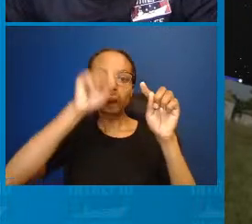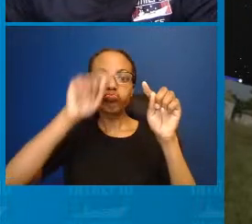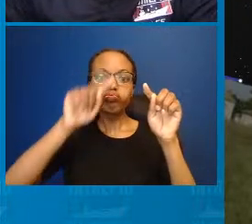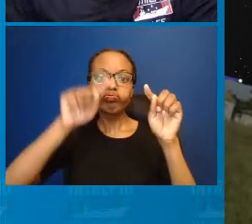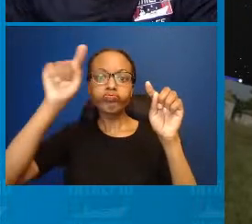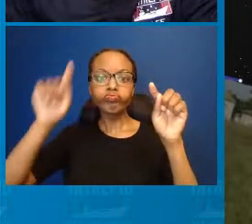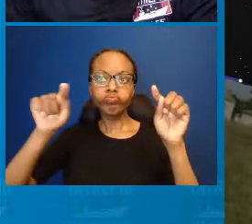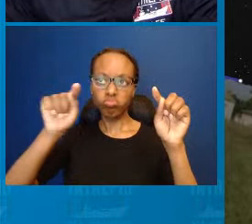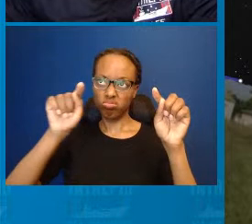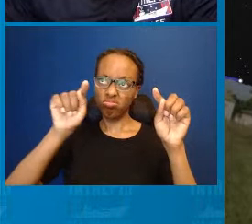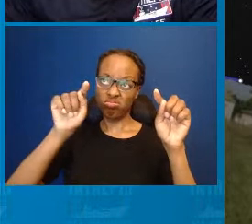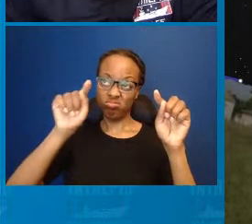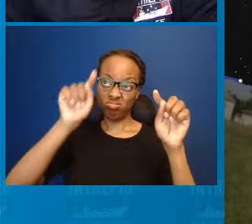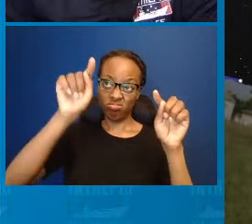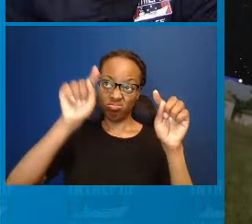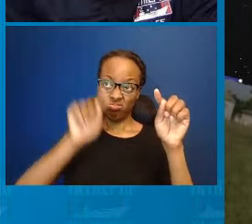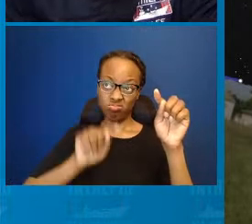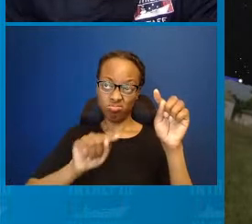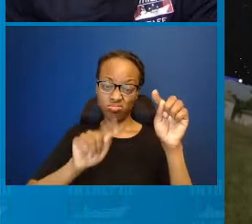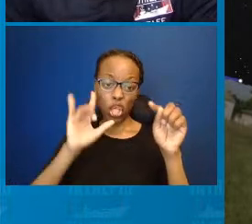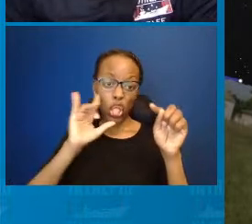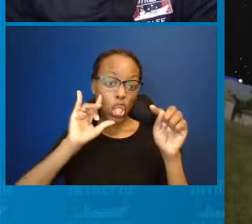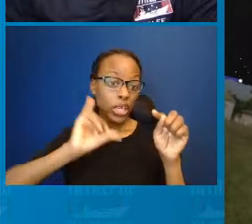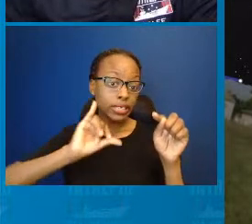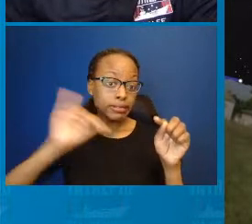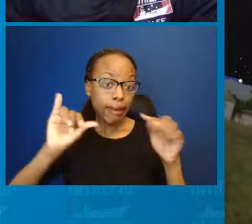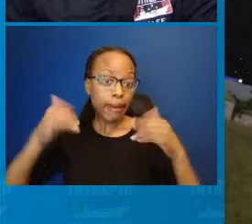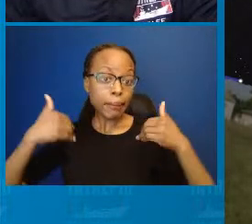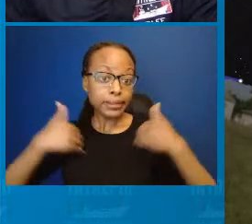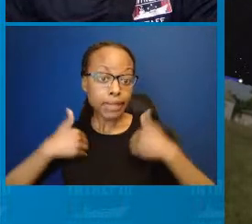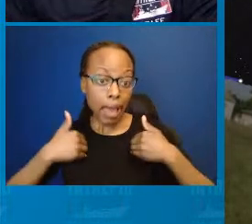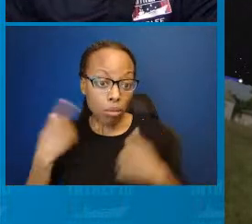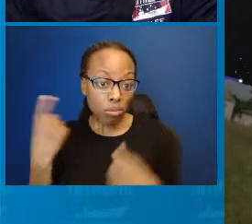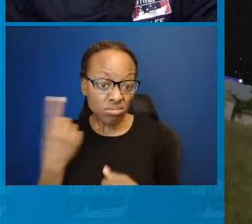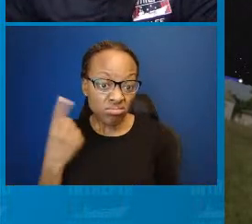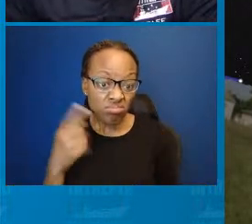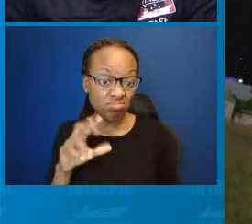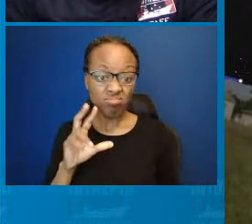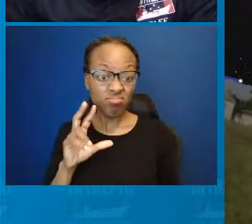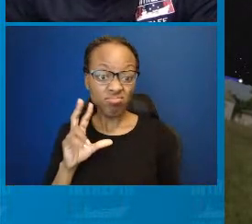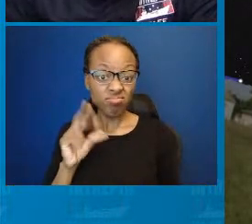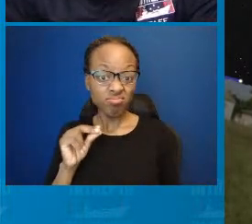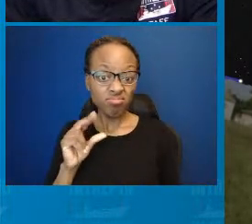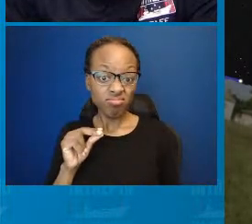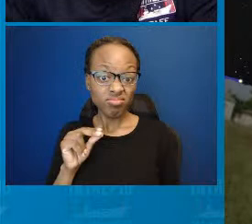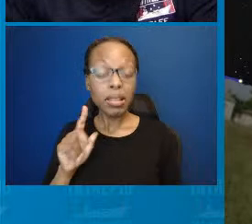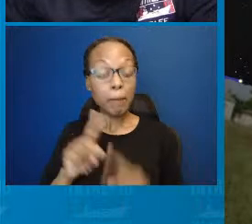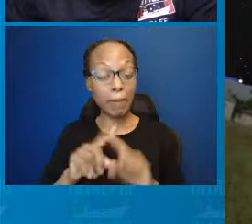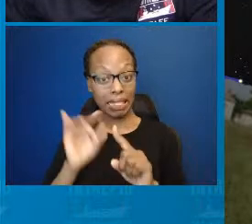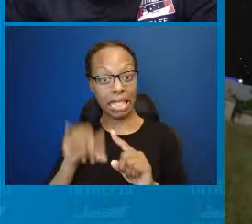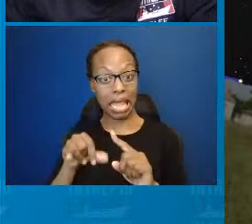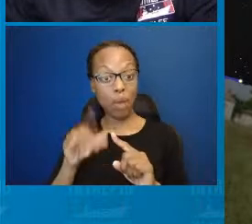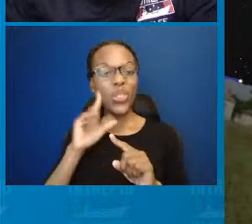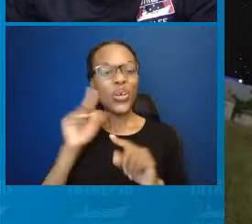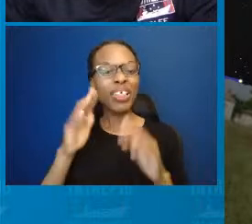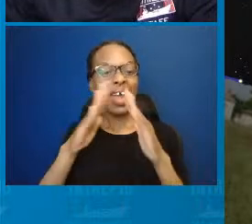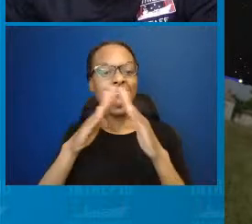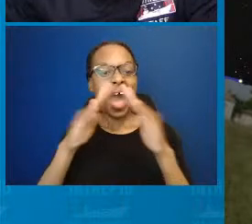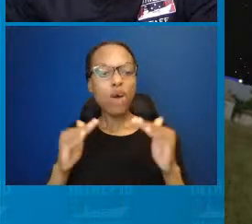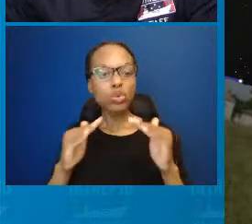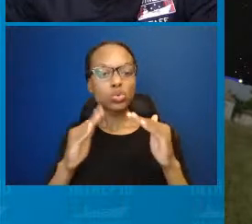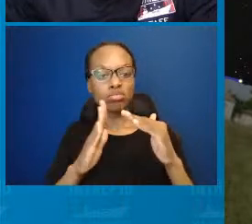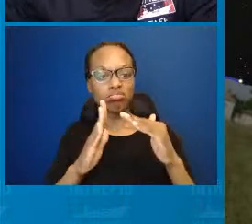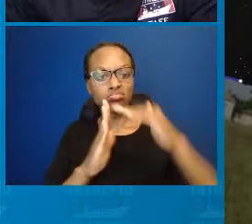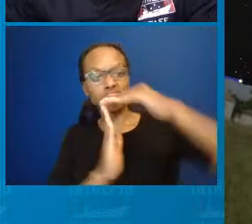These don't necessarily look like much. But what if I told you that this one here that looks like a sideways house